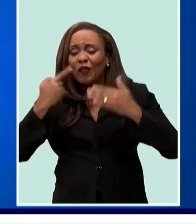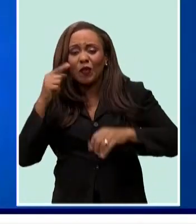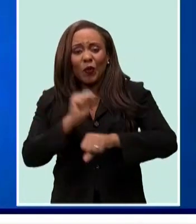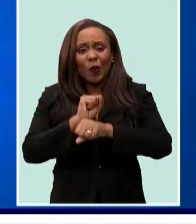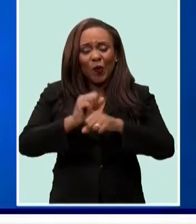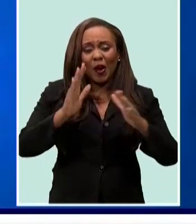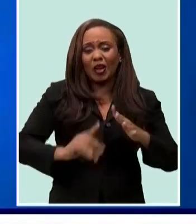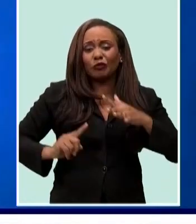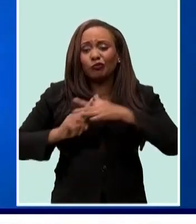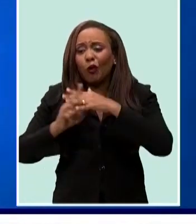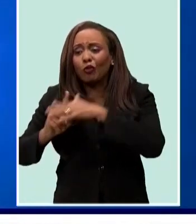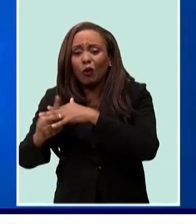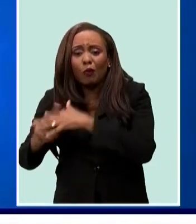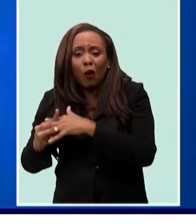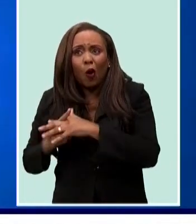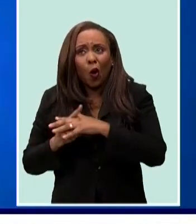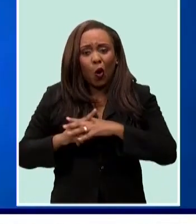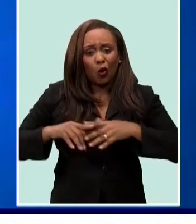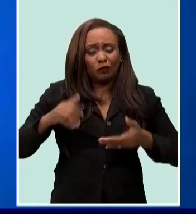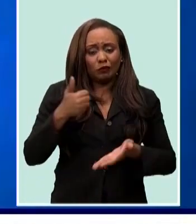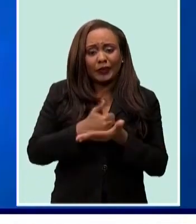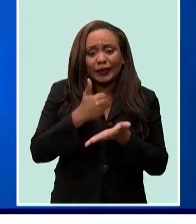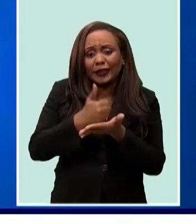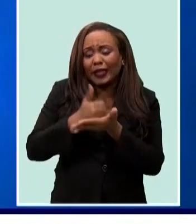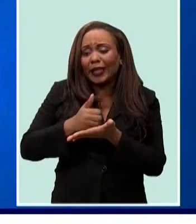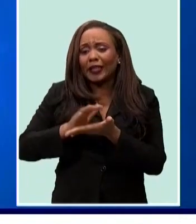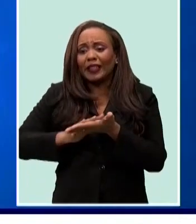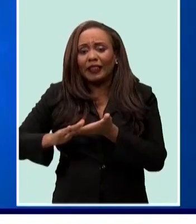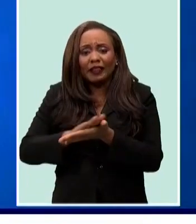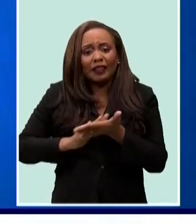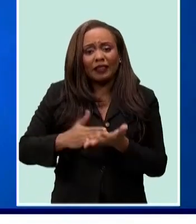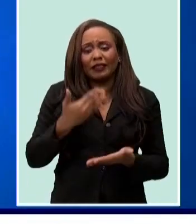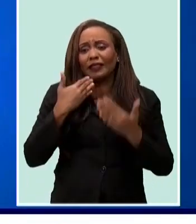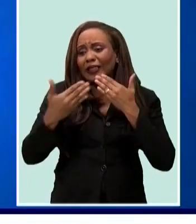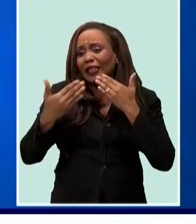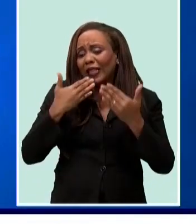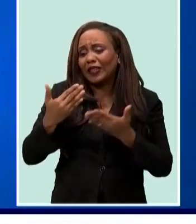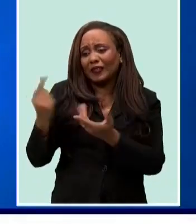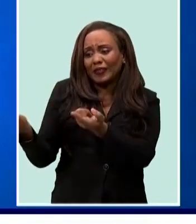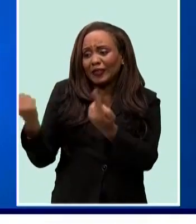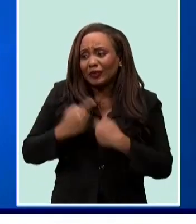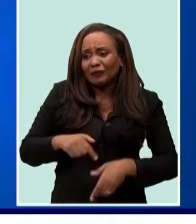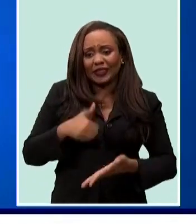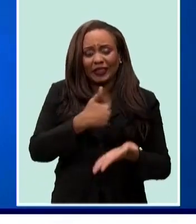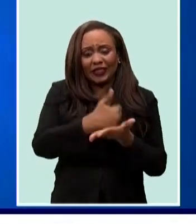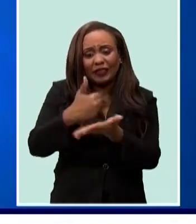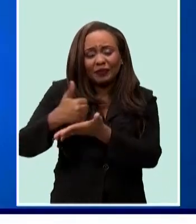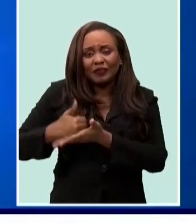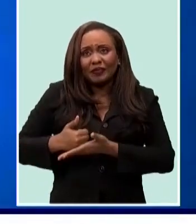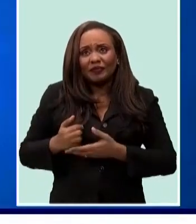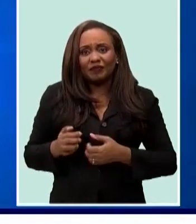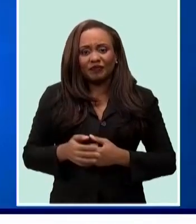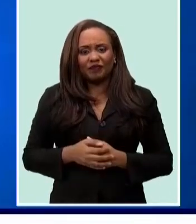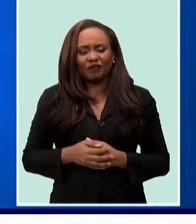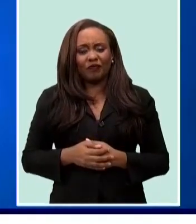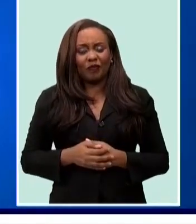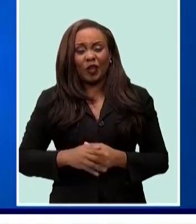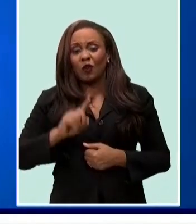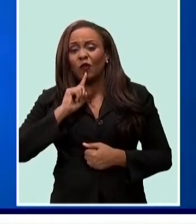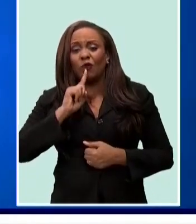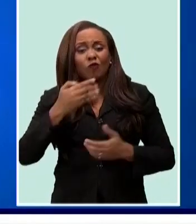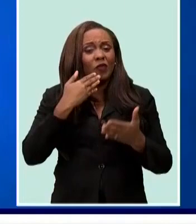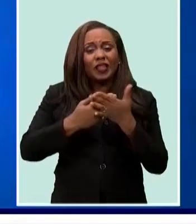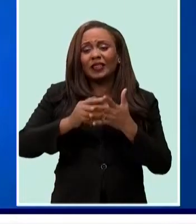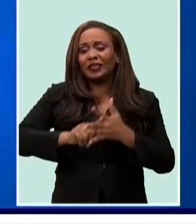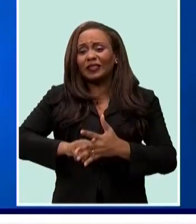here this morning at the Barinda Courts Fish Market and assisting in the cleanup. This is a very good start